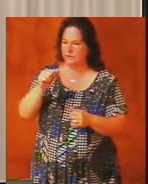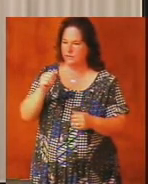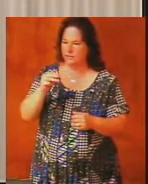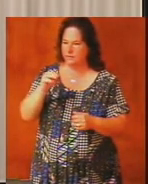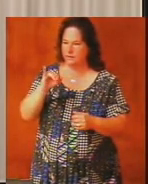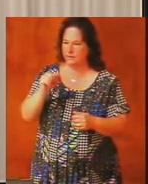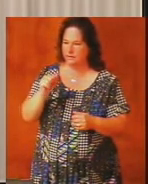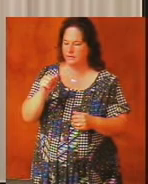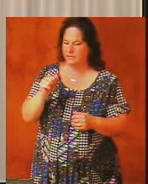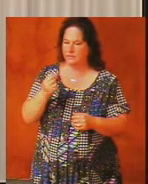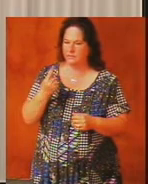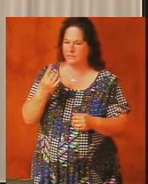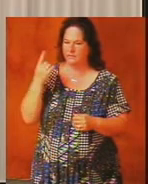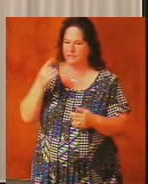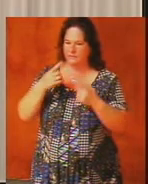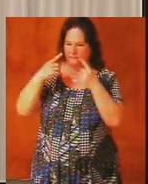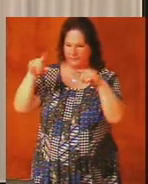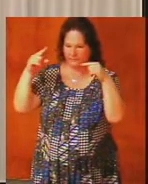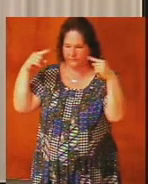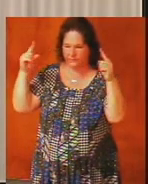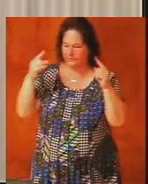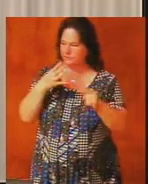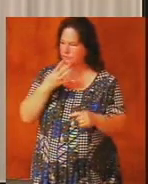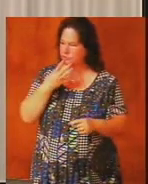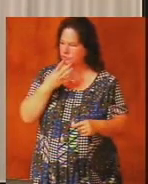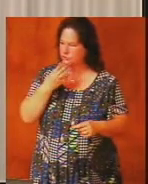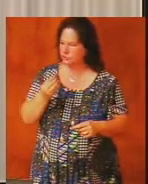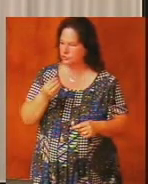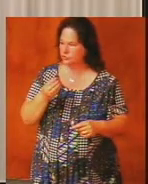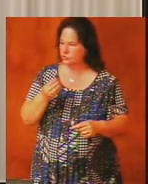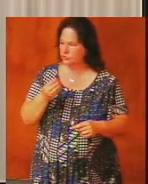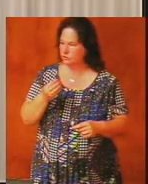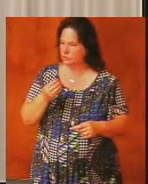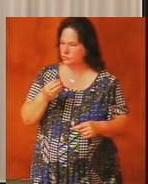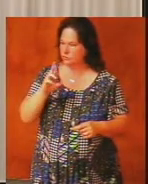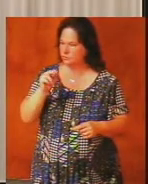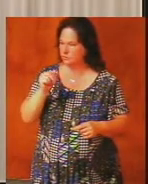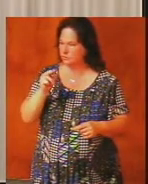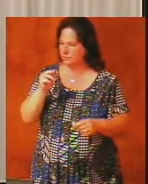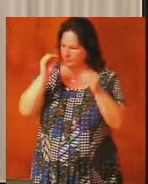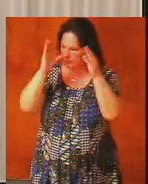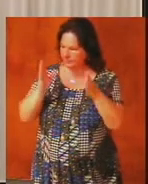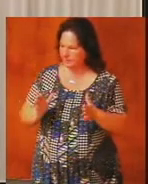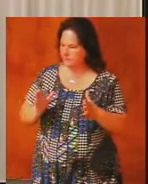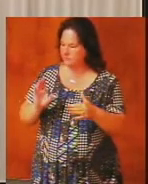famous Jewish rabbis in the first century.